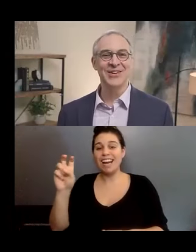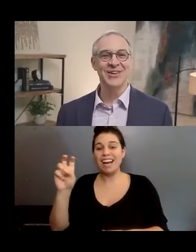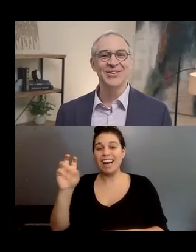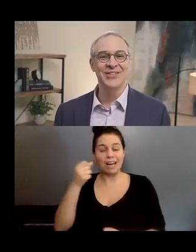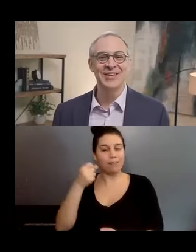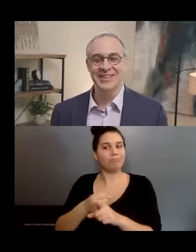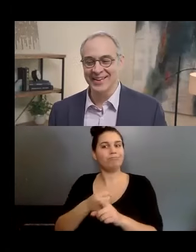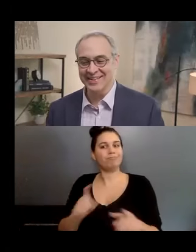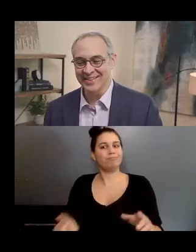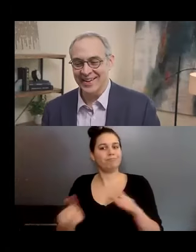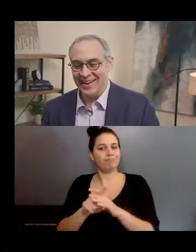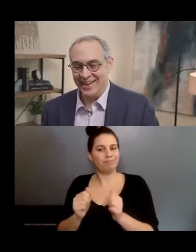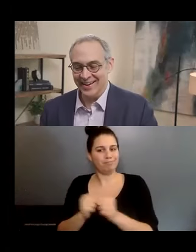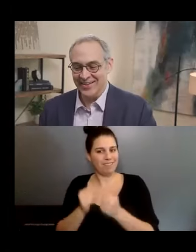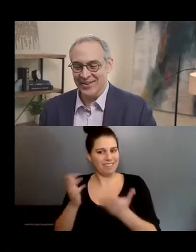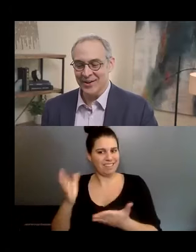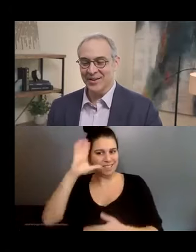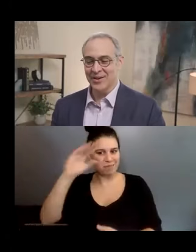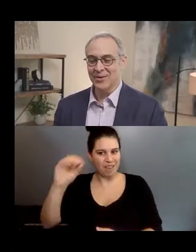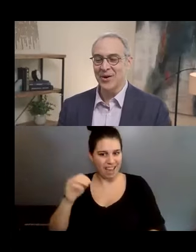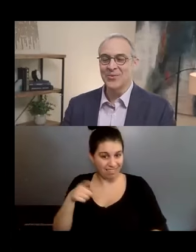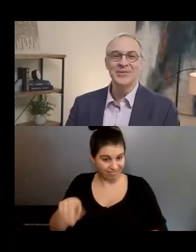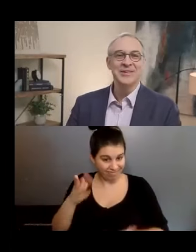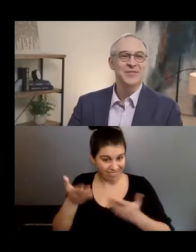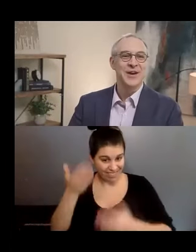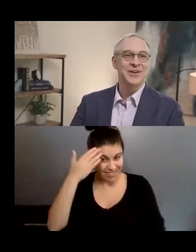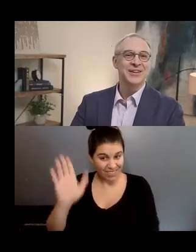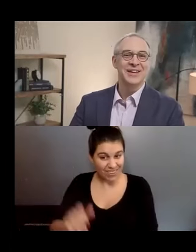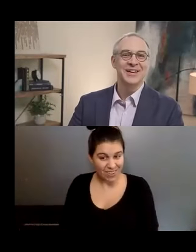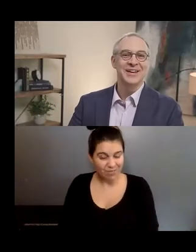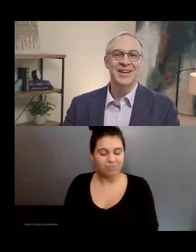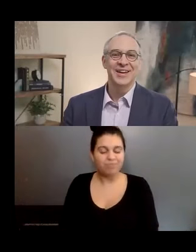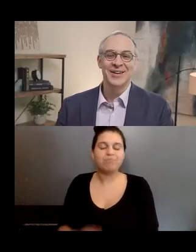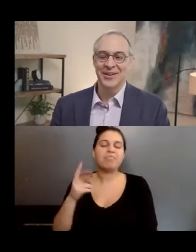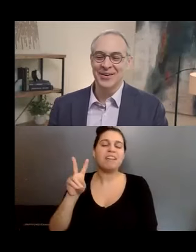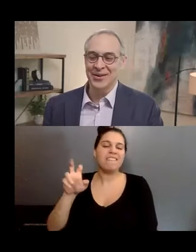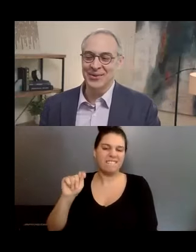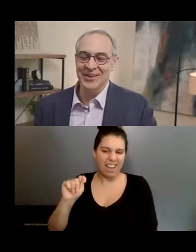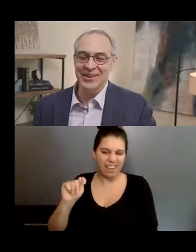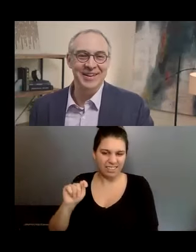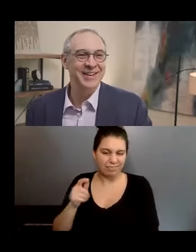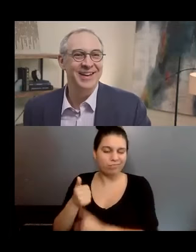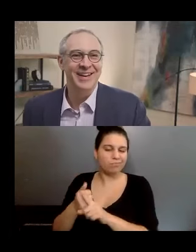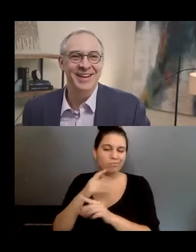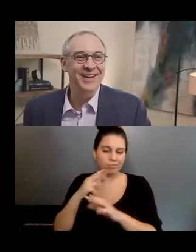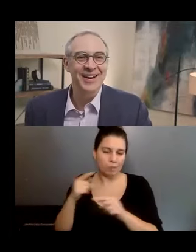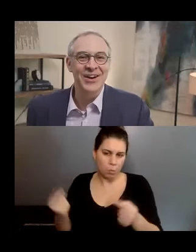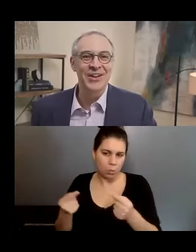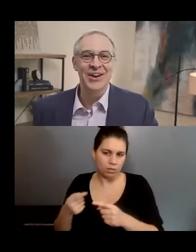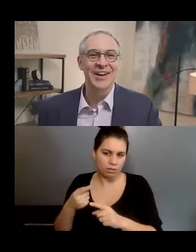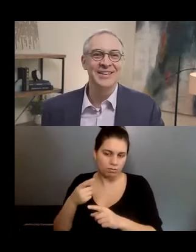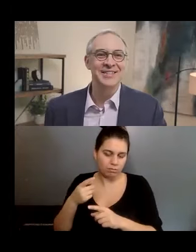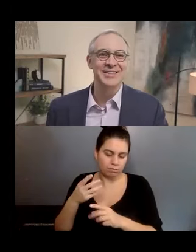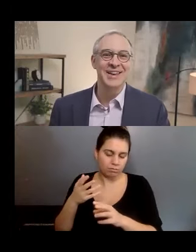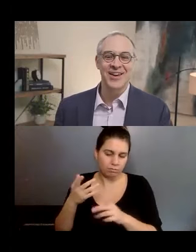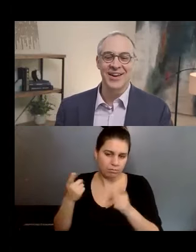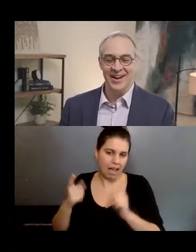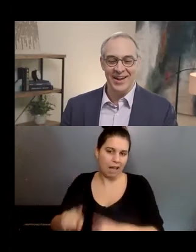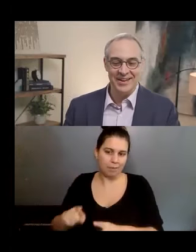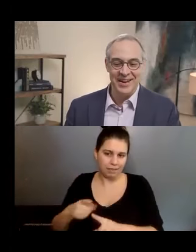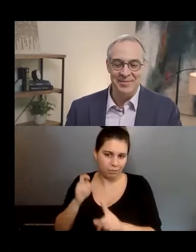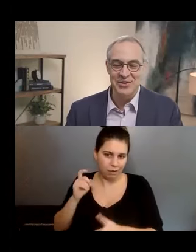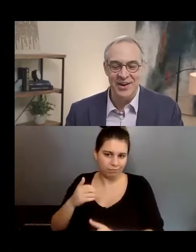knows who this is. A wounded veteran and a really hilarious,